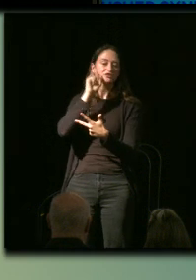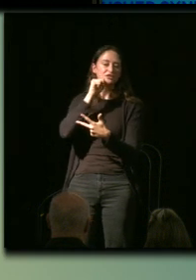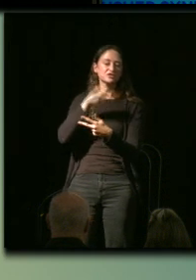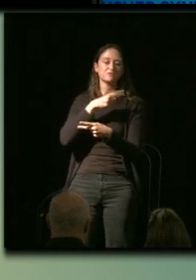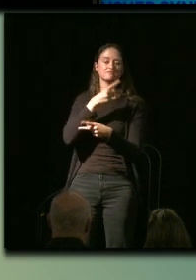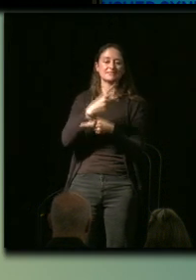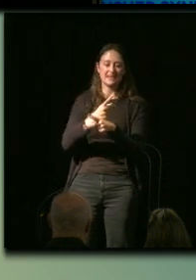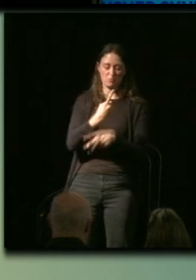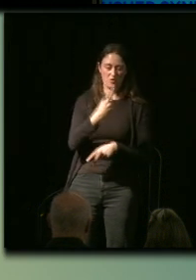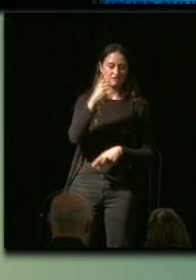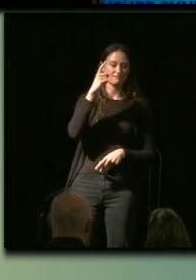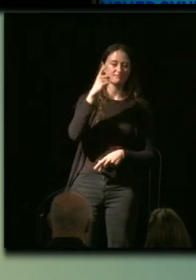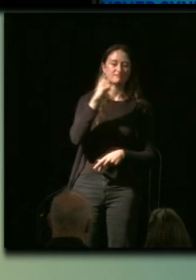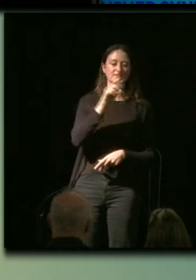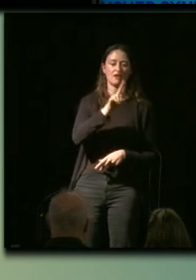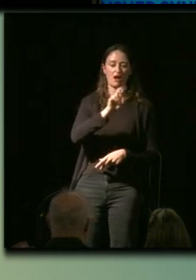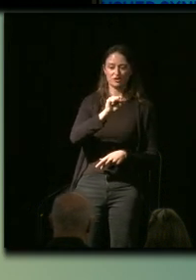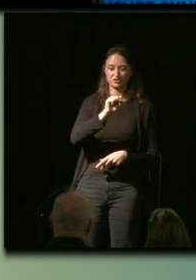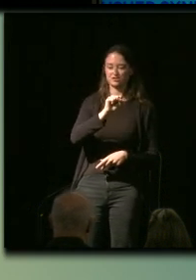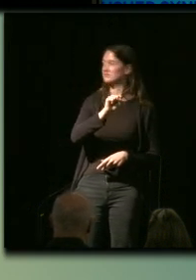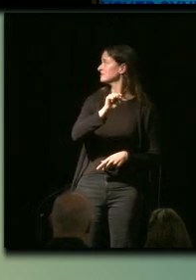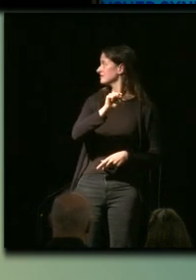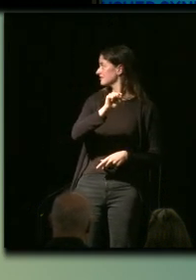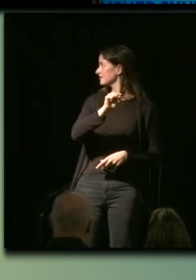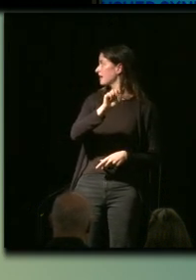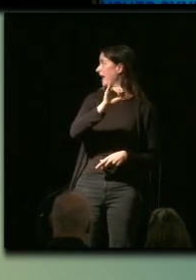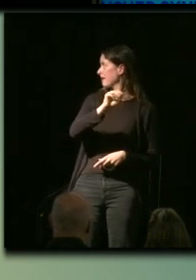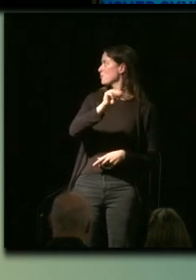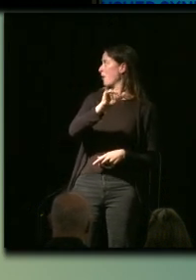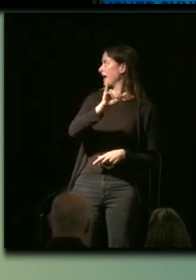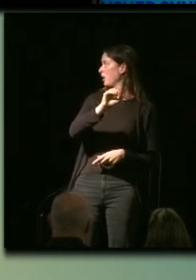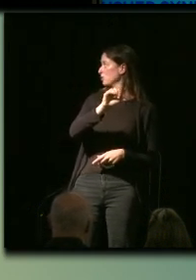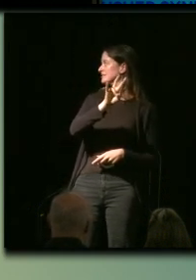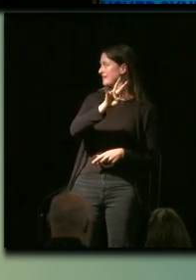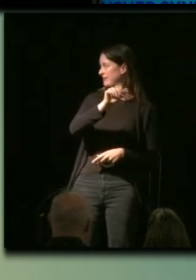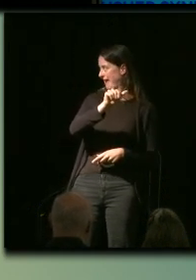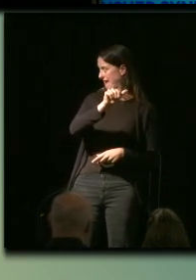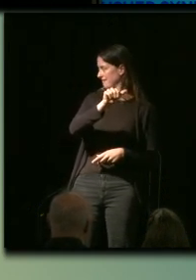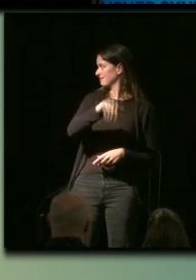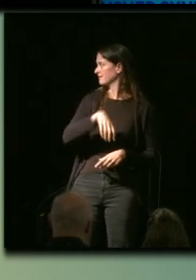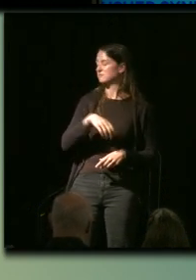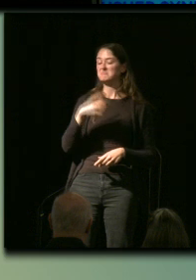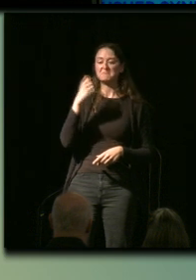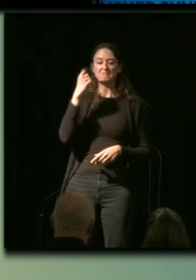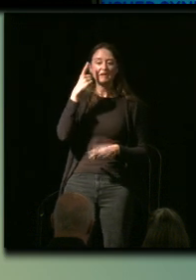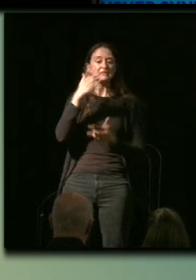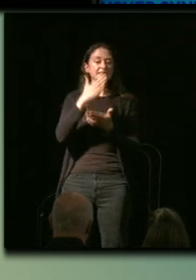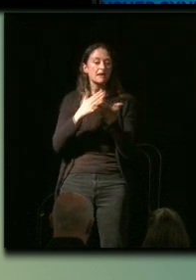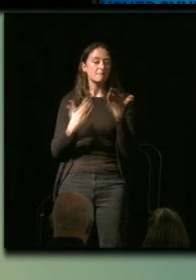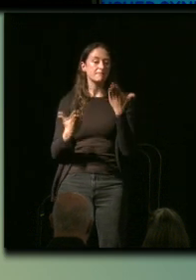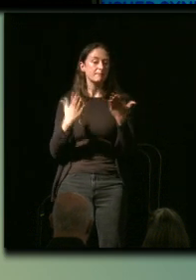have hearing loss. They can have non-syndromic RP from the USH2A gene.